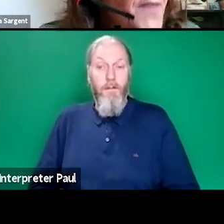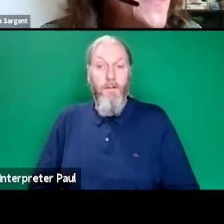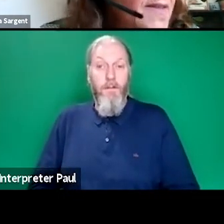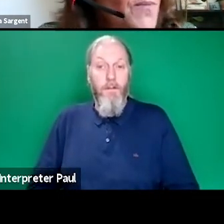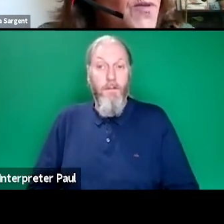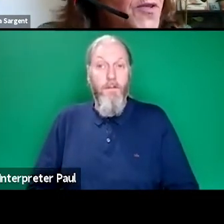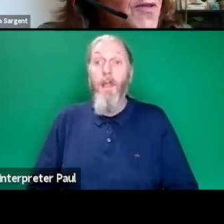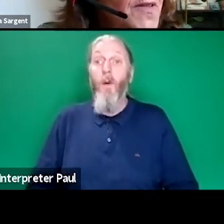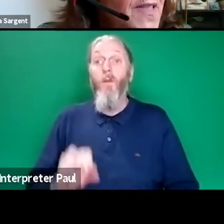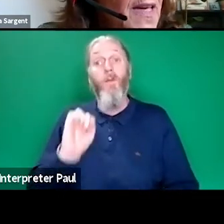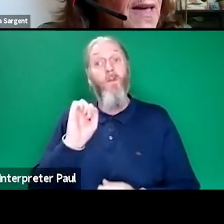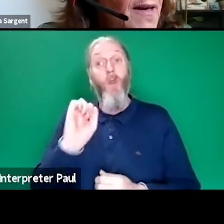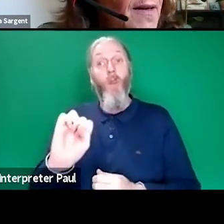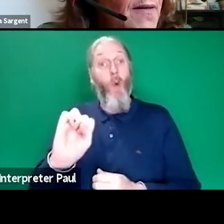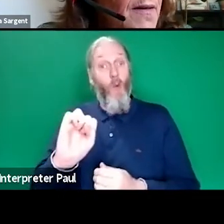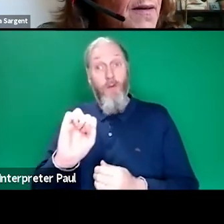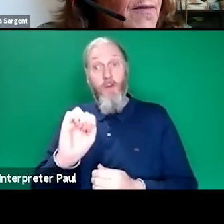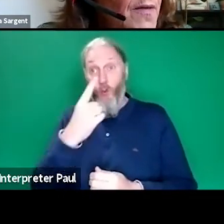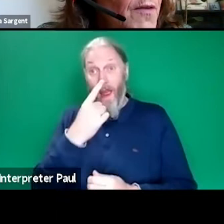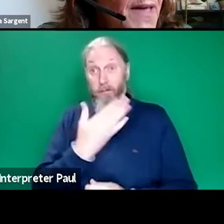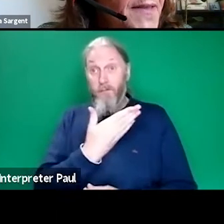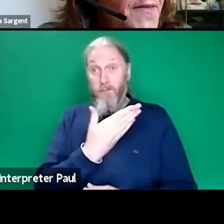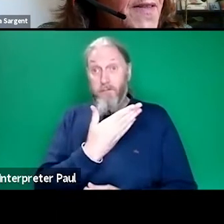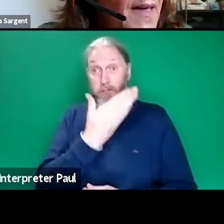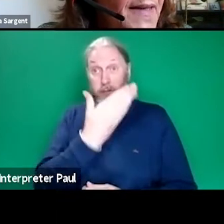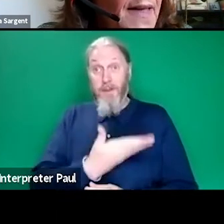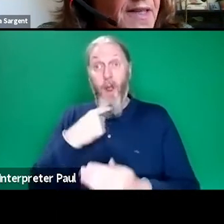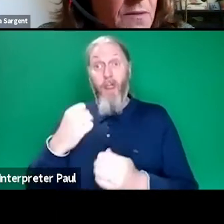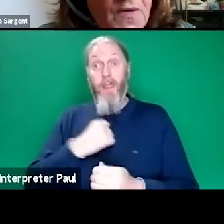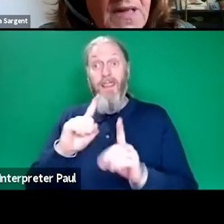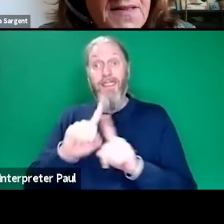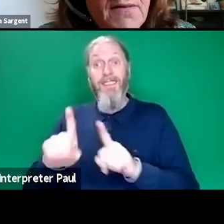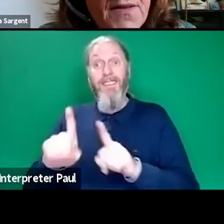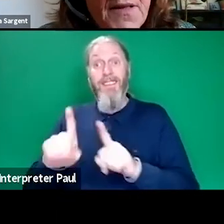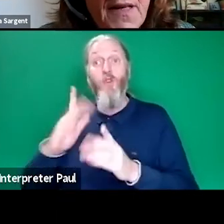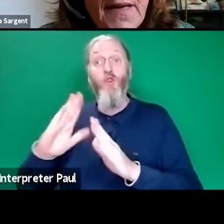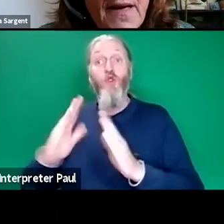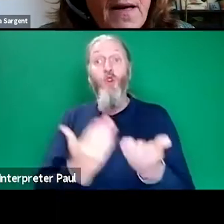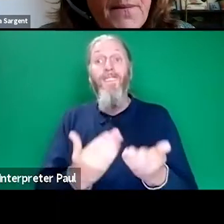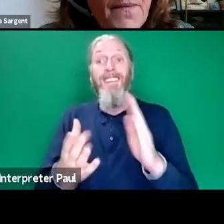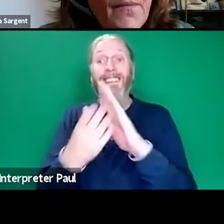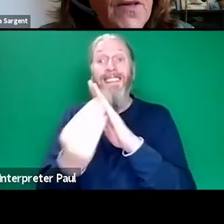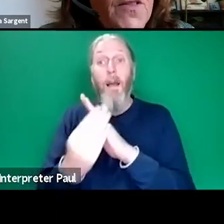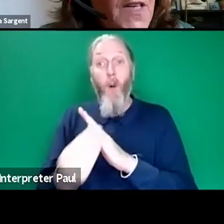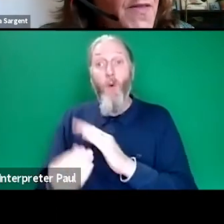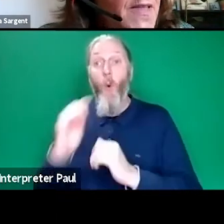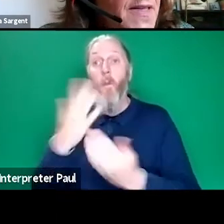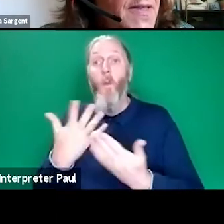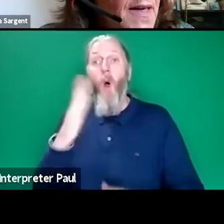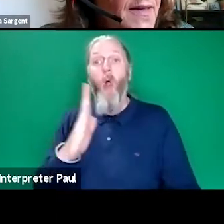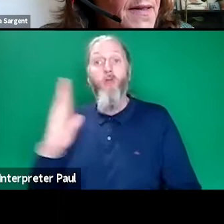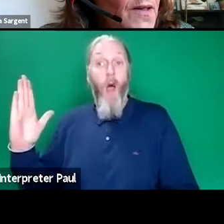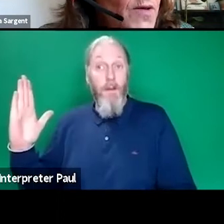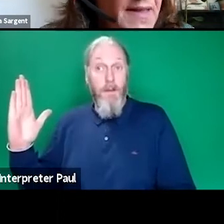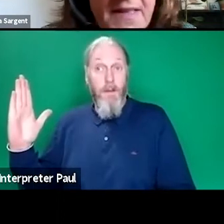the service examples you can see are on the right of the slide. So what these are the